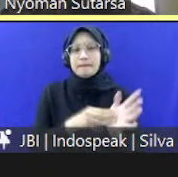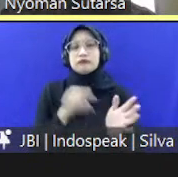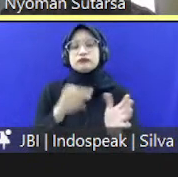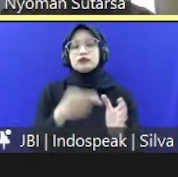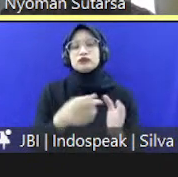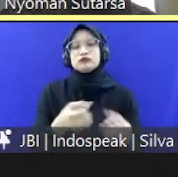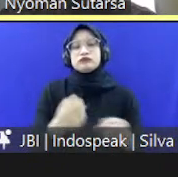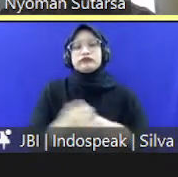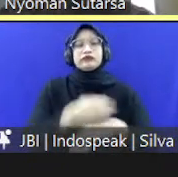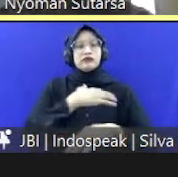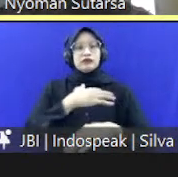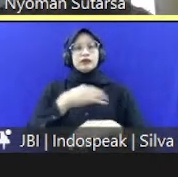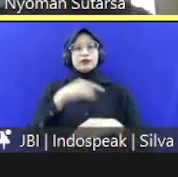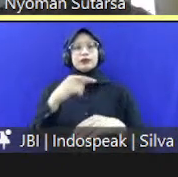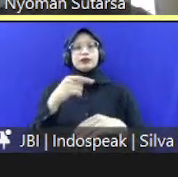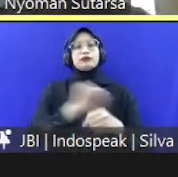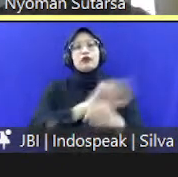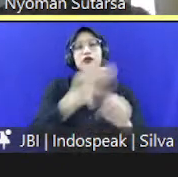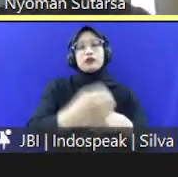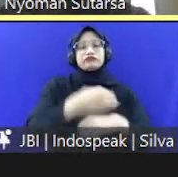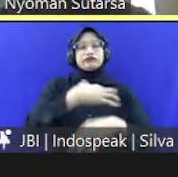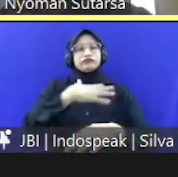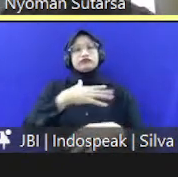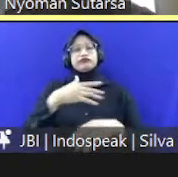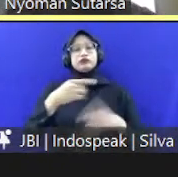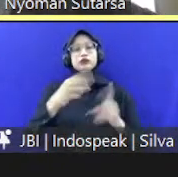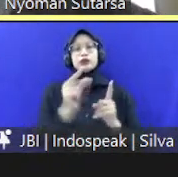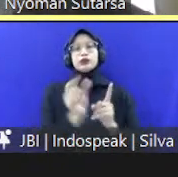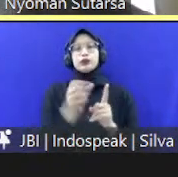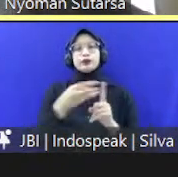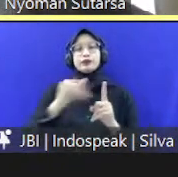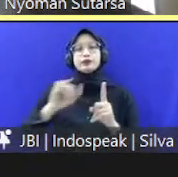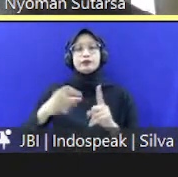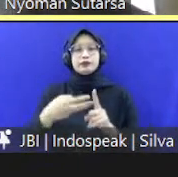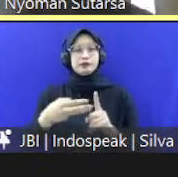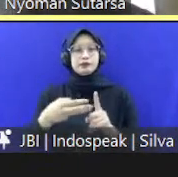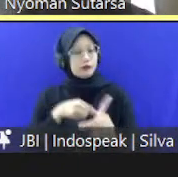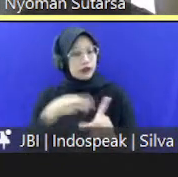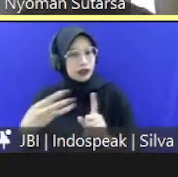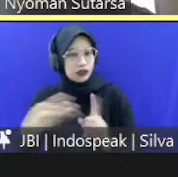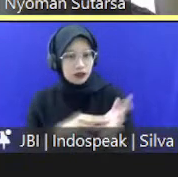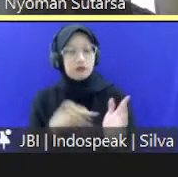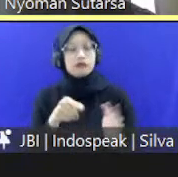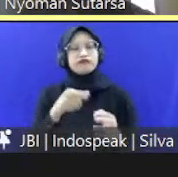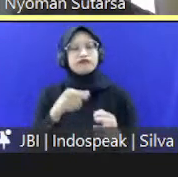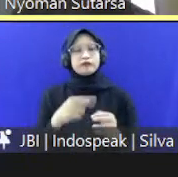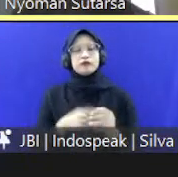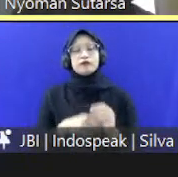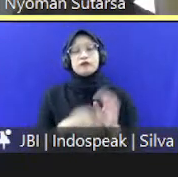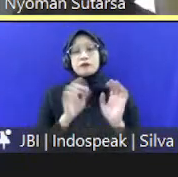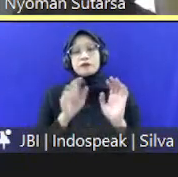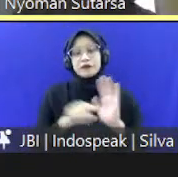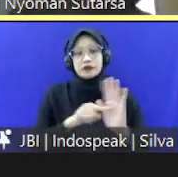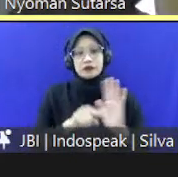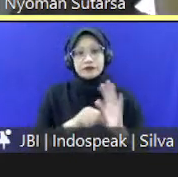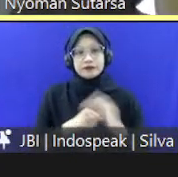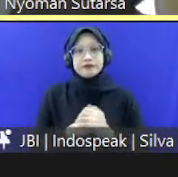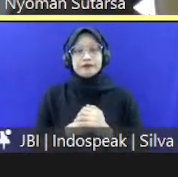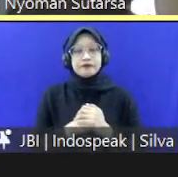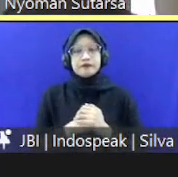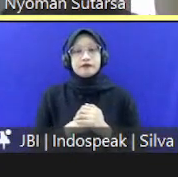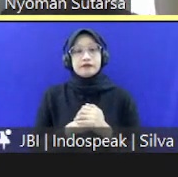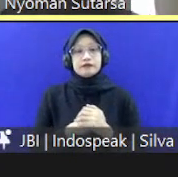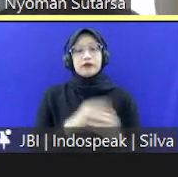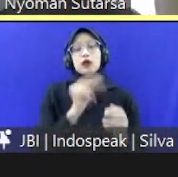This example tells a story about the intersection between health, rubium contesting health